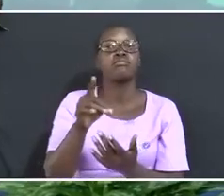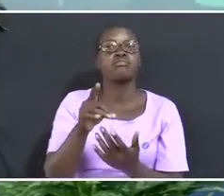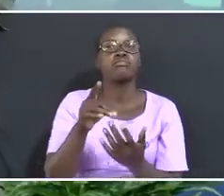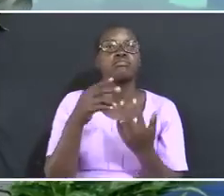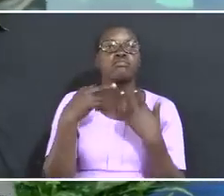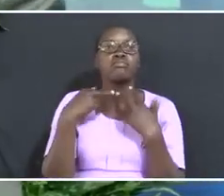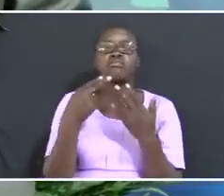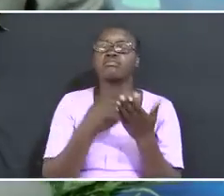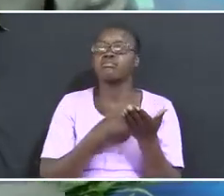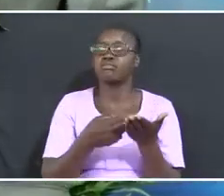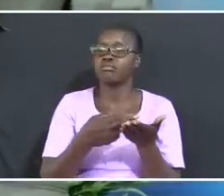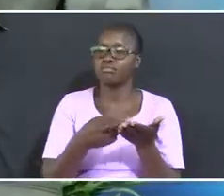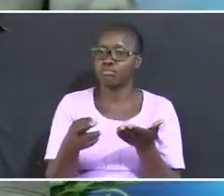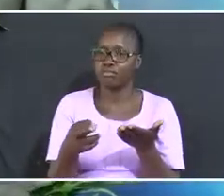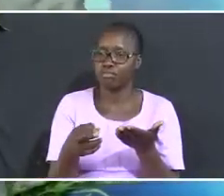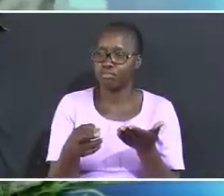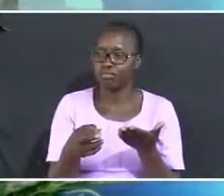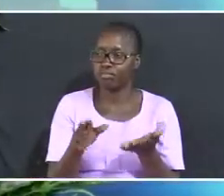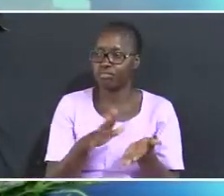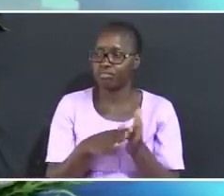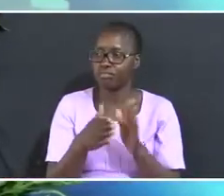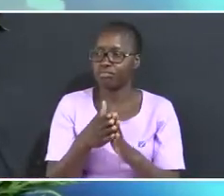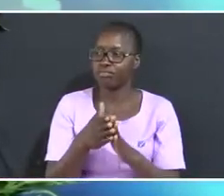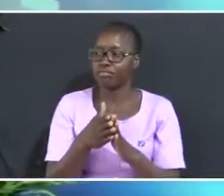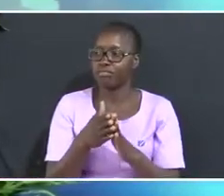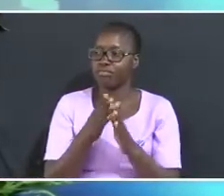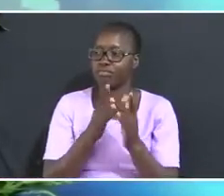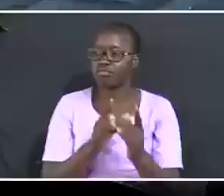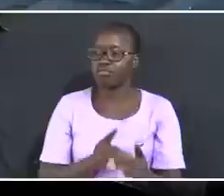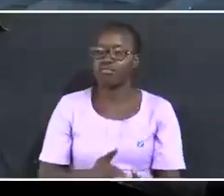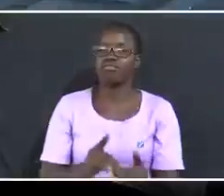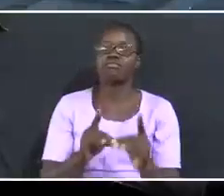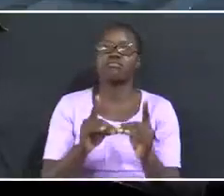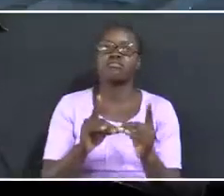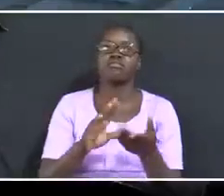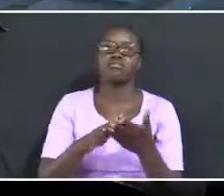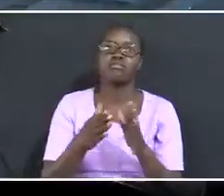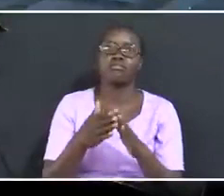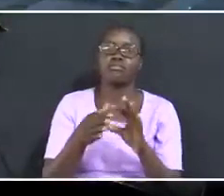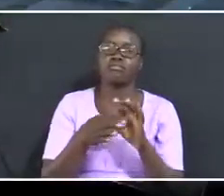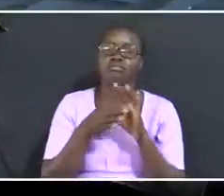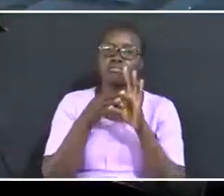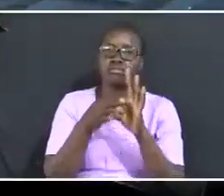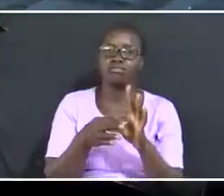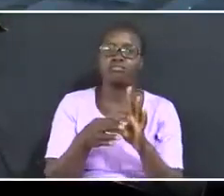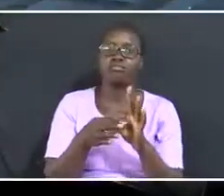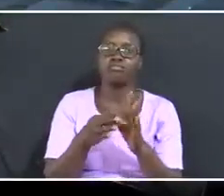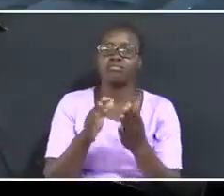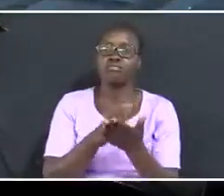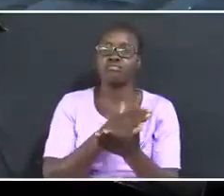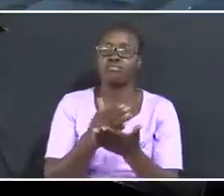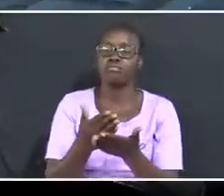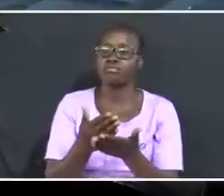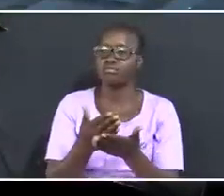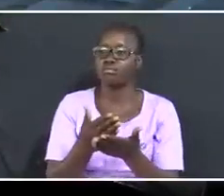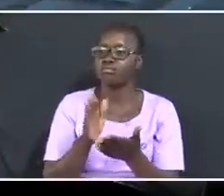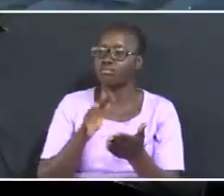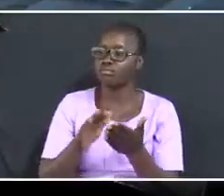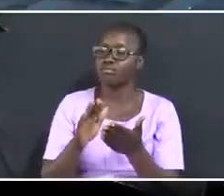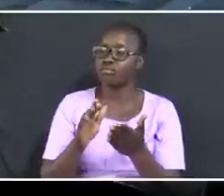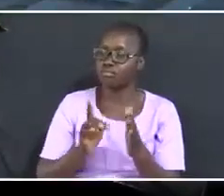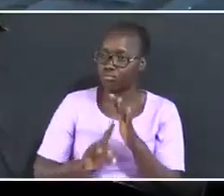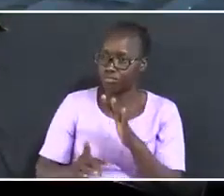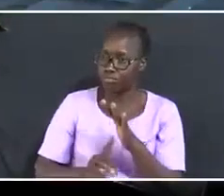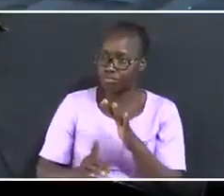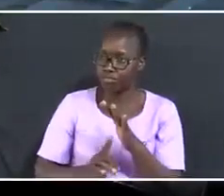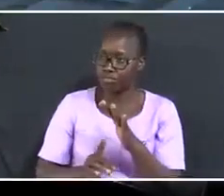yoke of righteousness, you become a disciple, you belong to a department, women ministries,